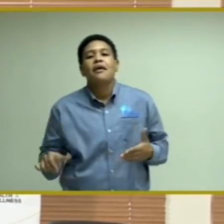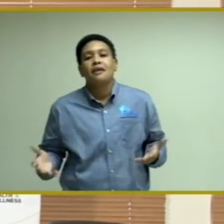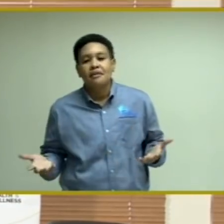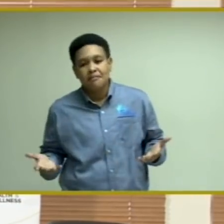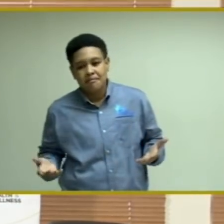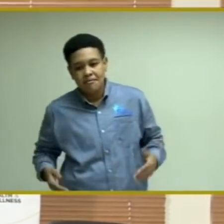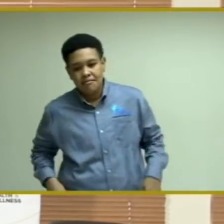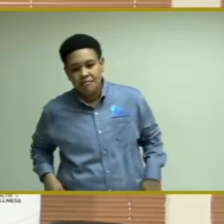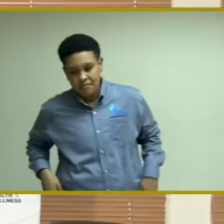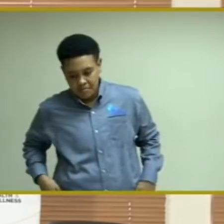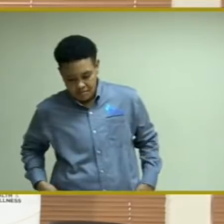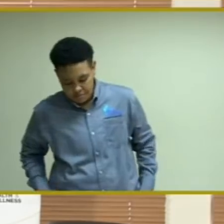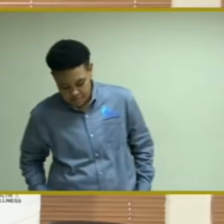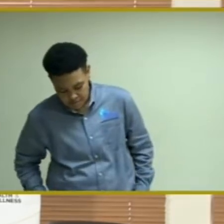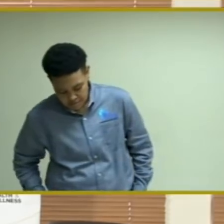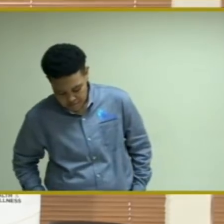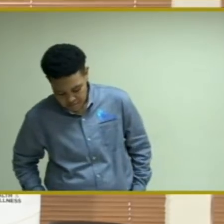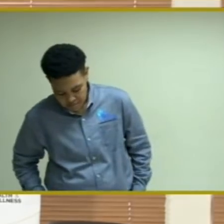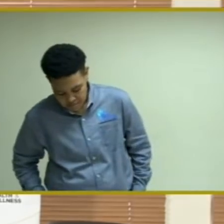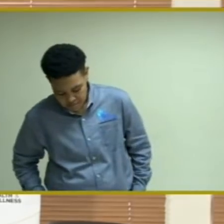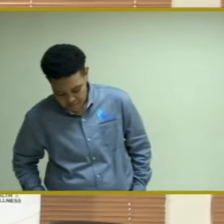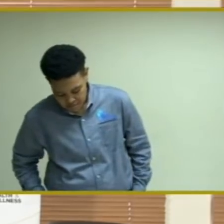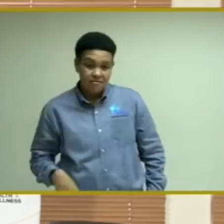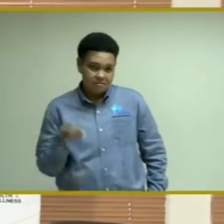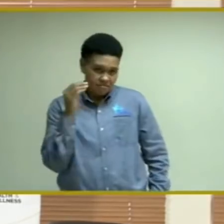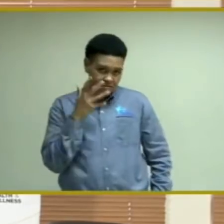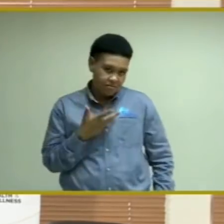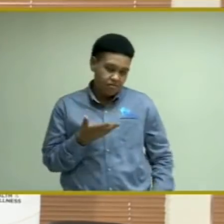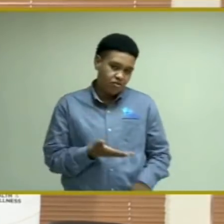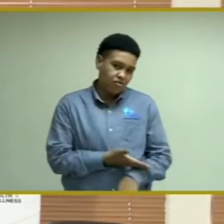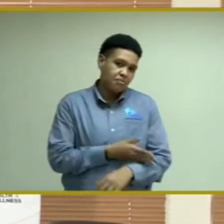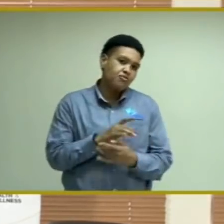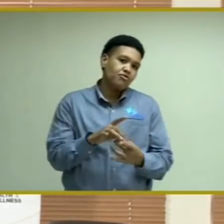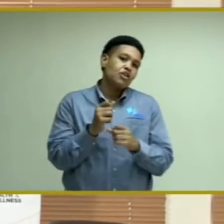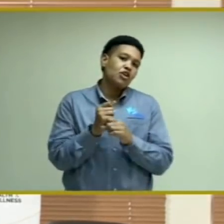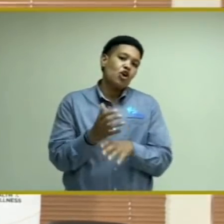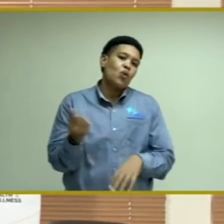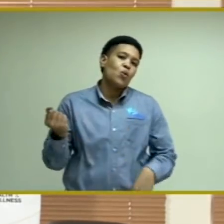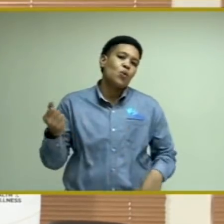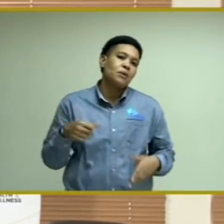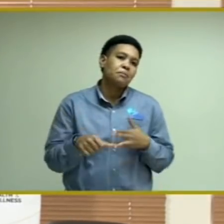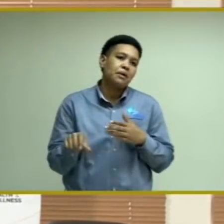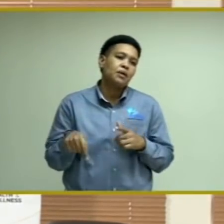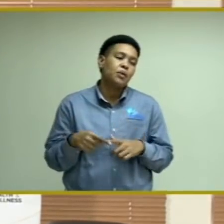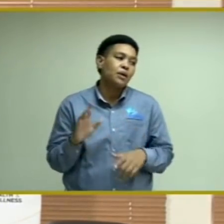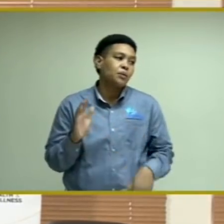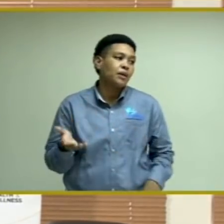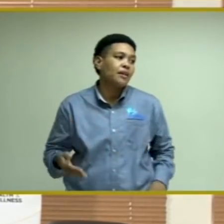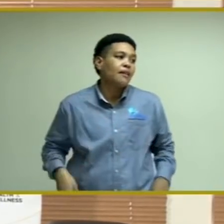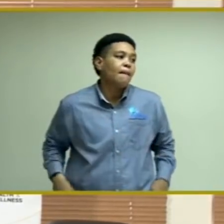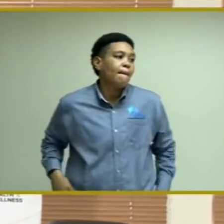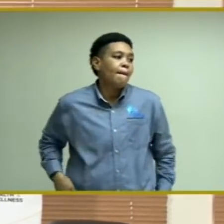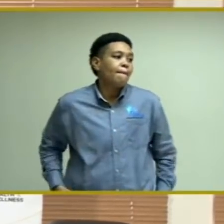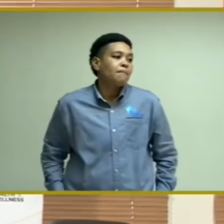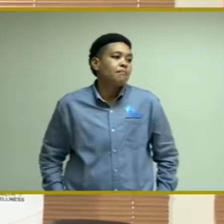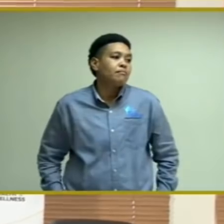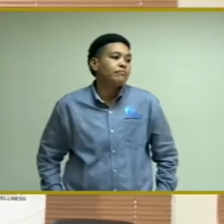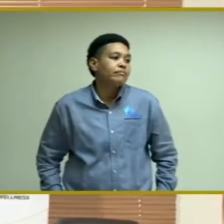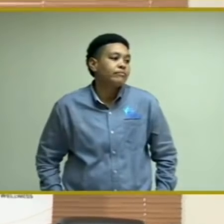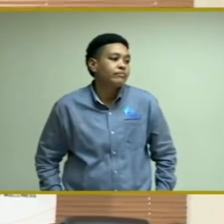still not been paid. Could you give us an update on that? What's causing the holdup and when they will be paid?